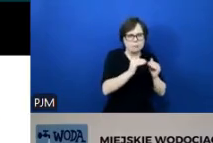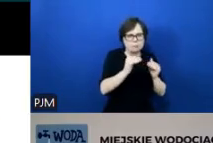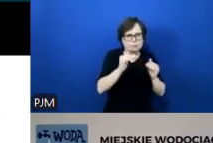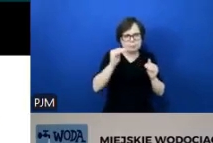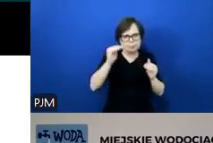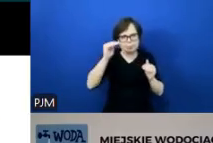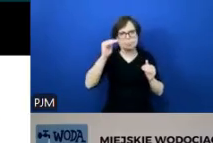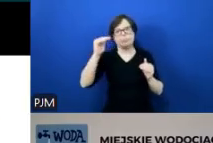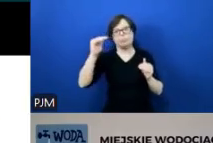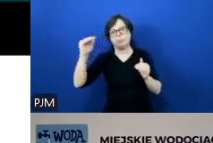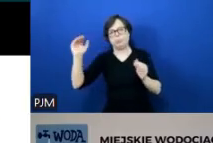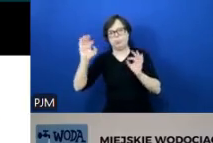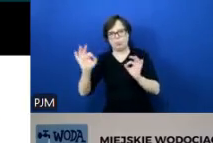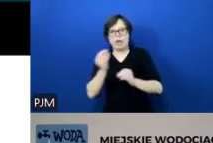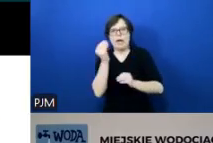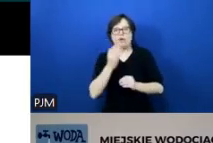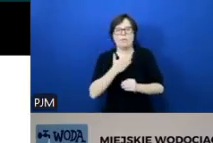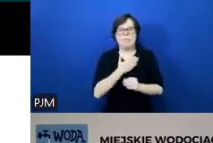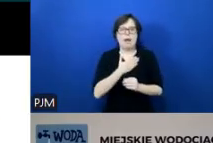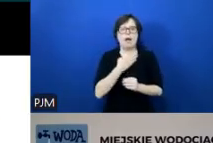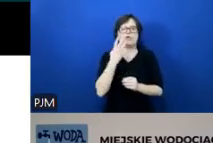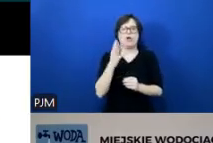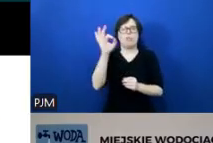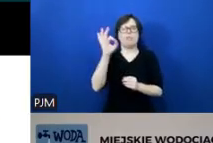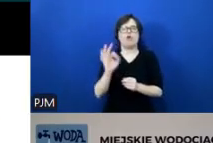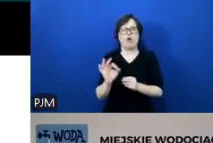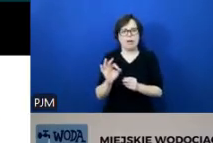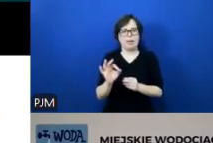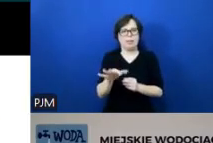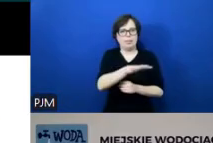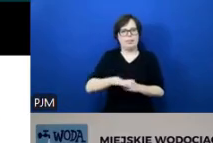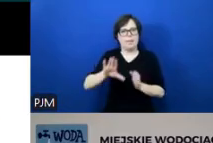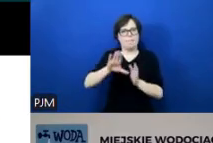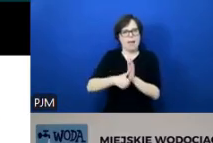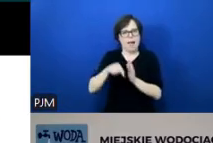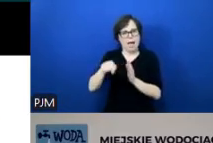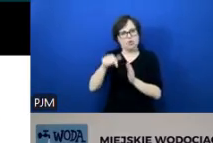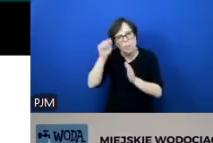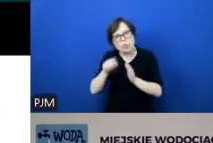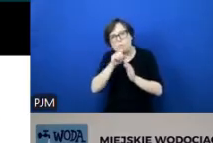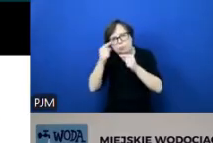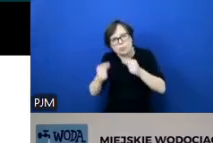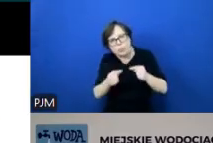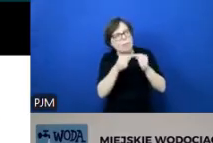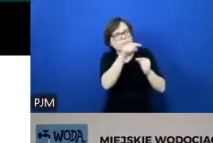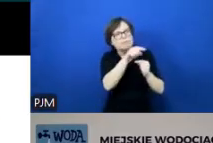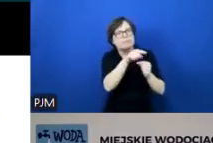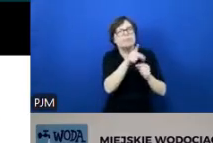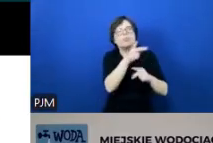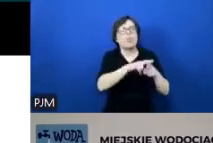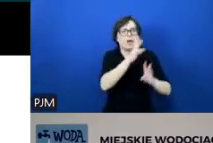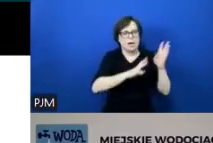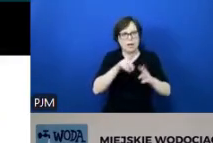reach the target level. We still have 4% of the city area that still